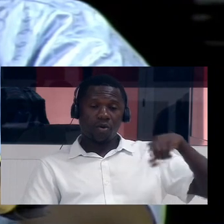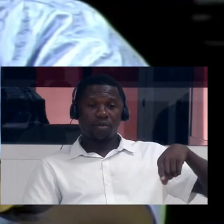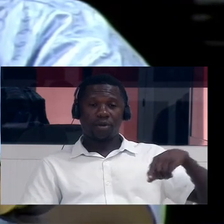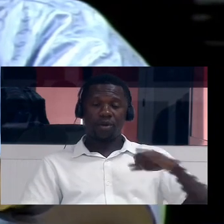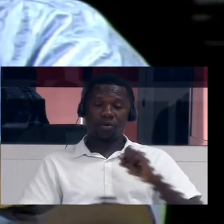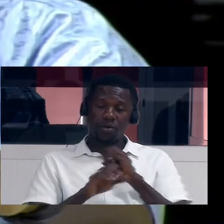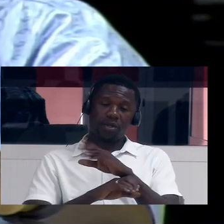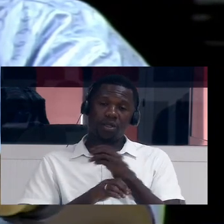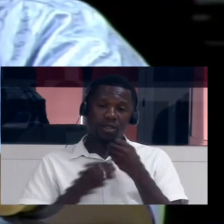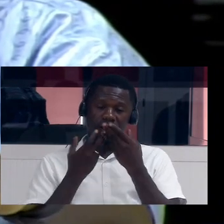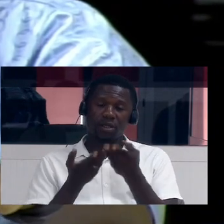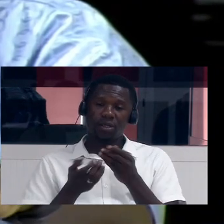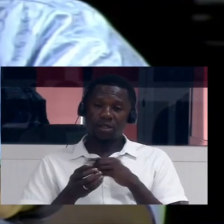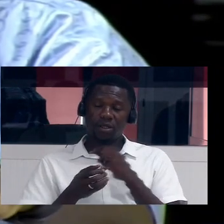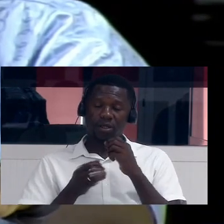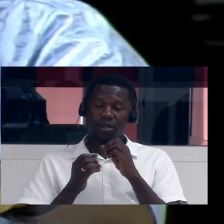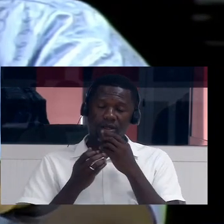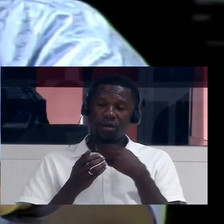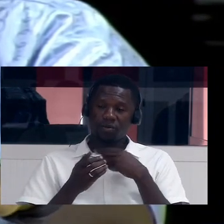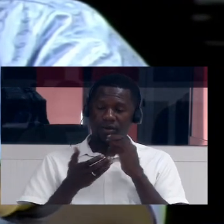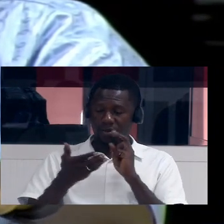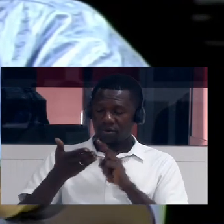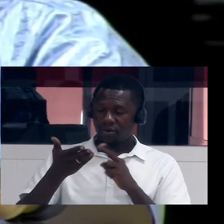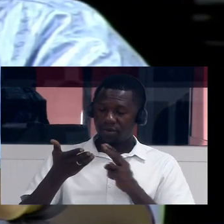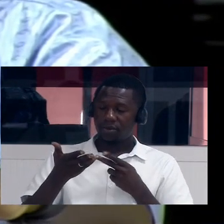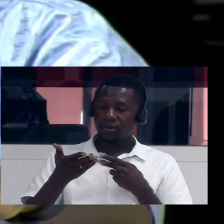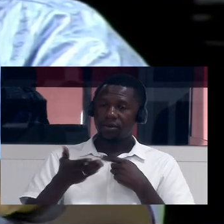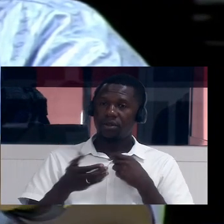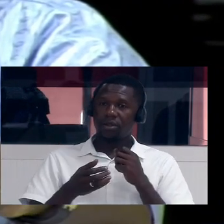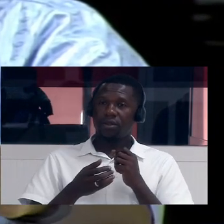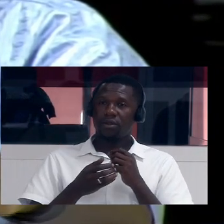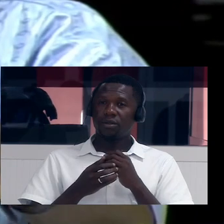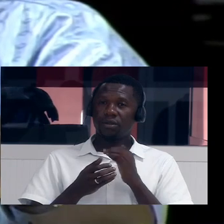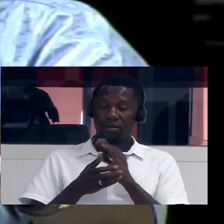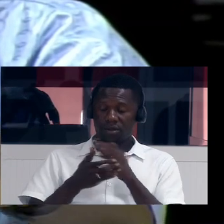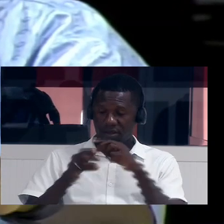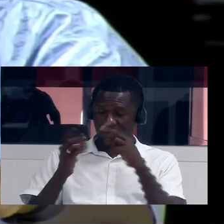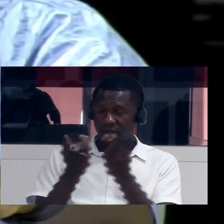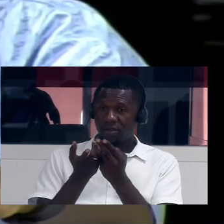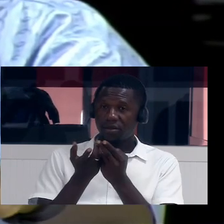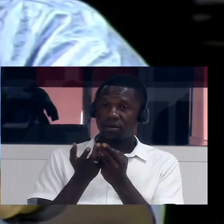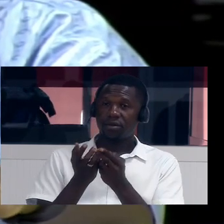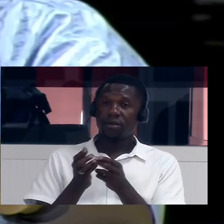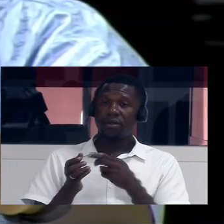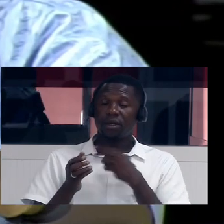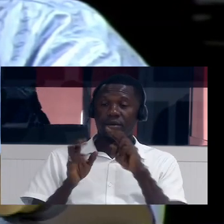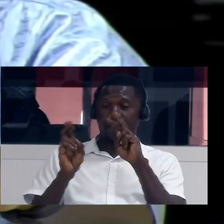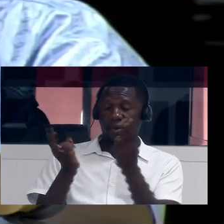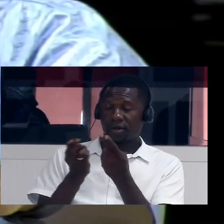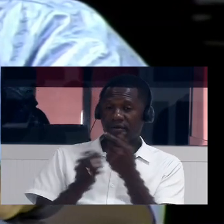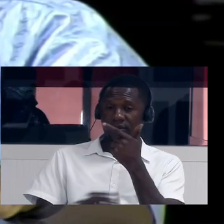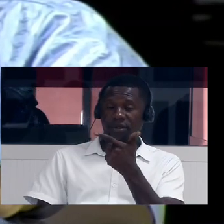as follows. I'm referring specifically to the discretions and initiatives section. That is paragraph